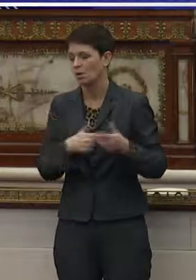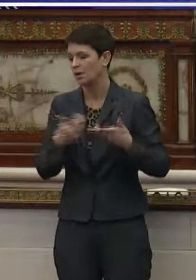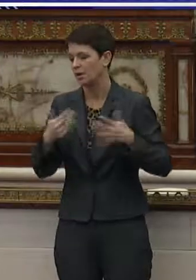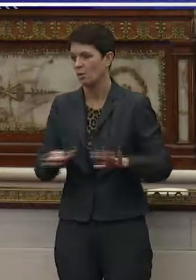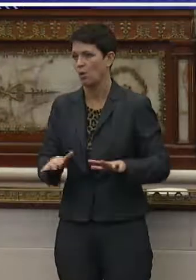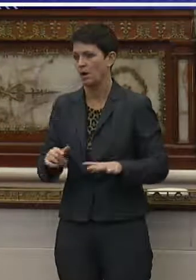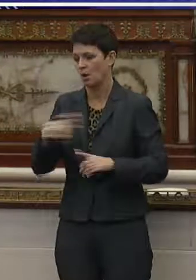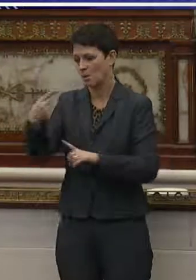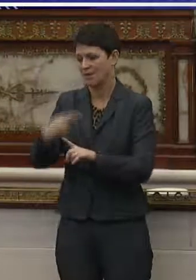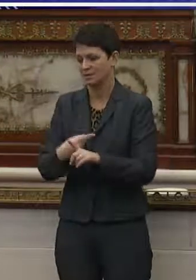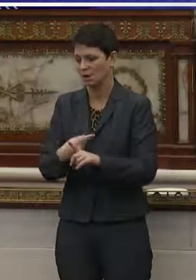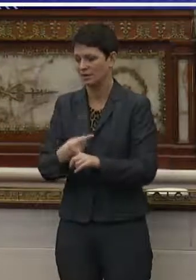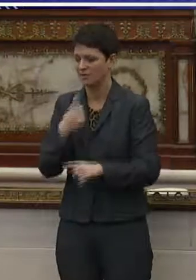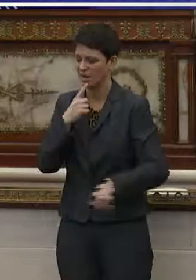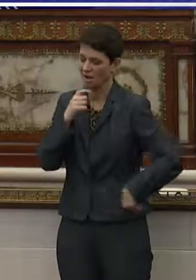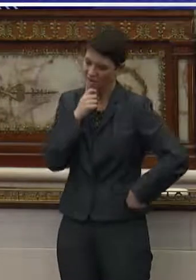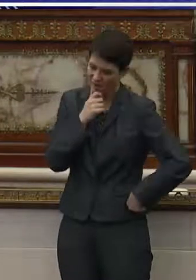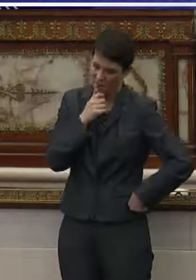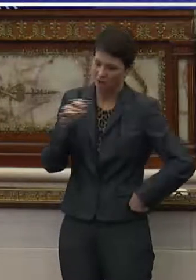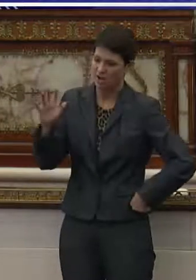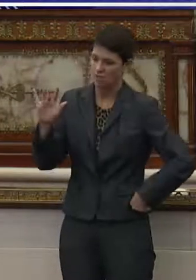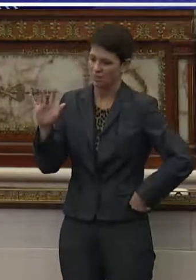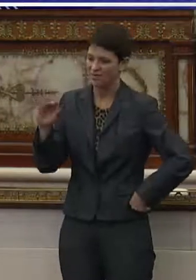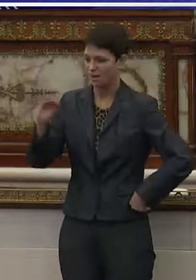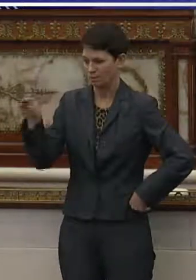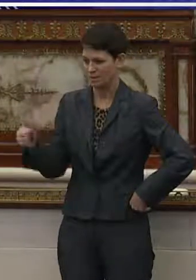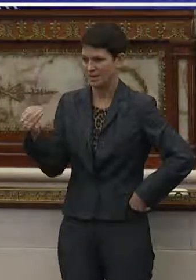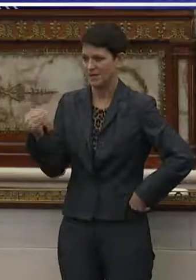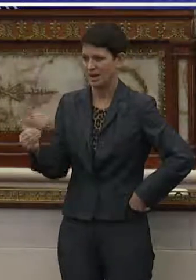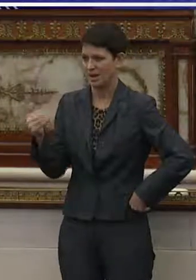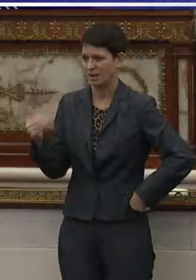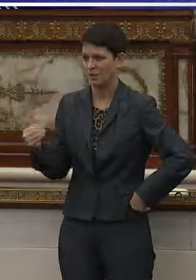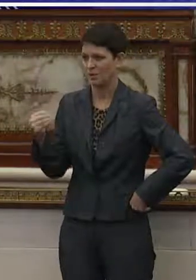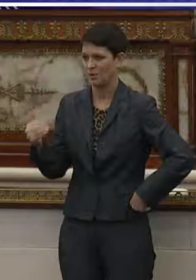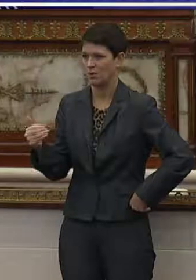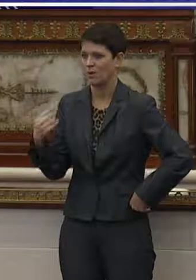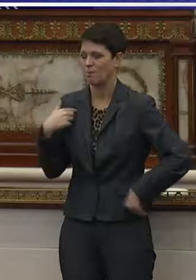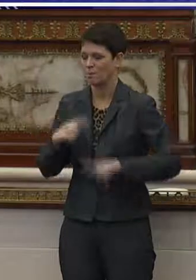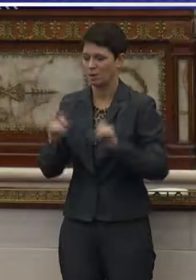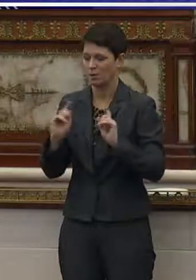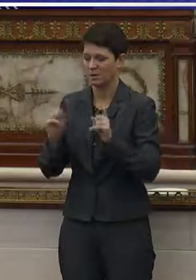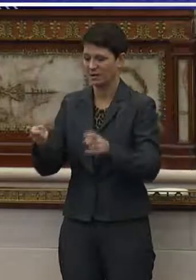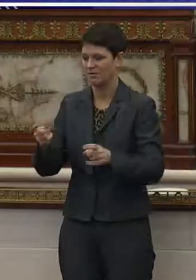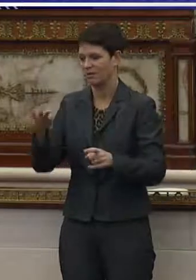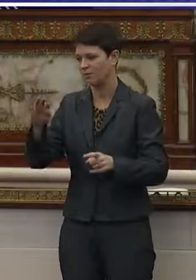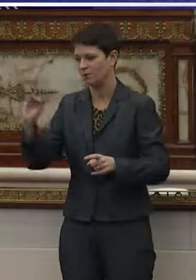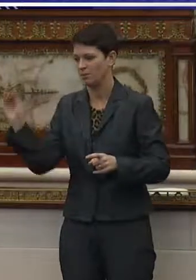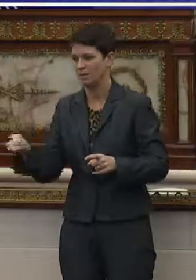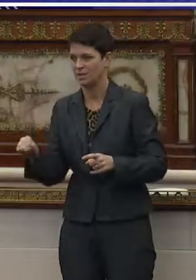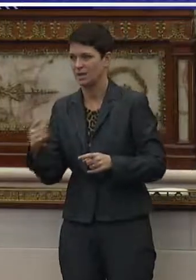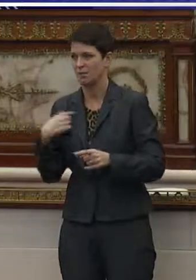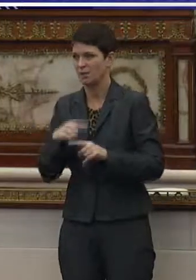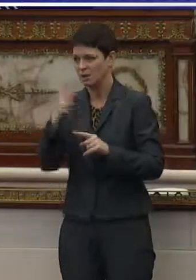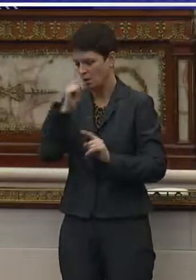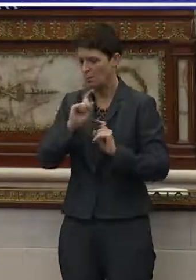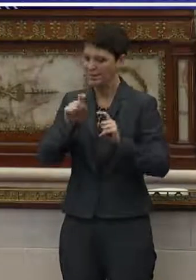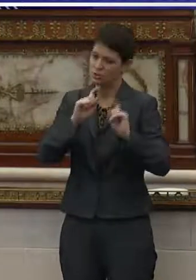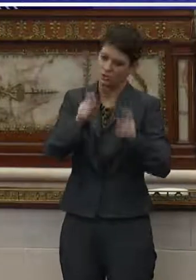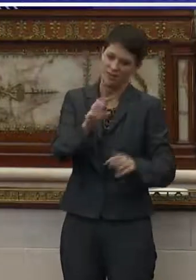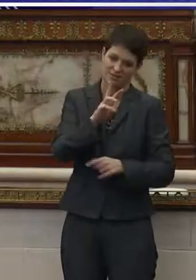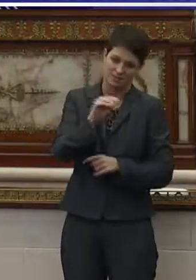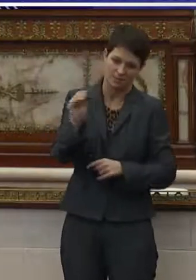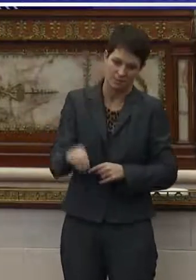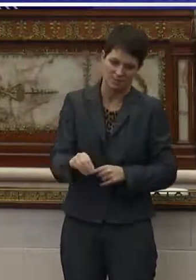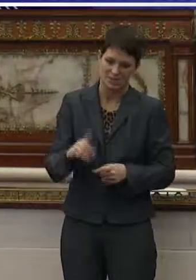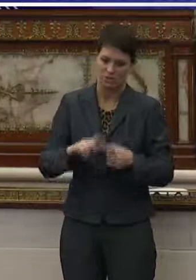month from now, we're like, oh, well, we're at 25% because we're only giving out 40% when we know we got to give out